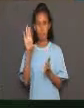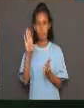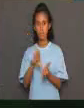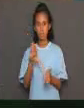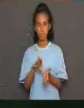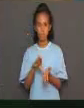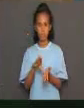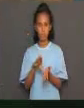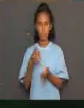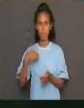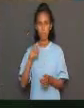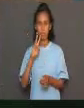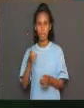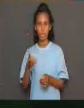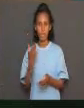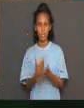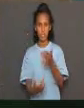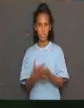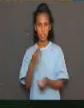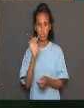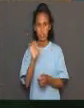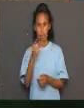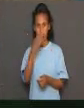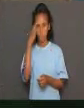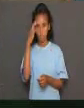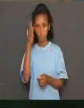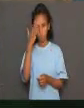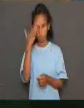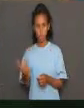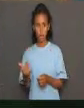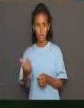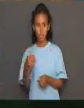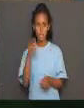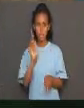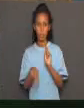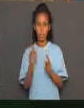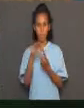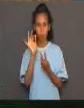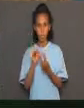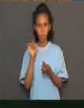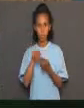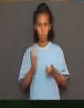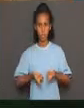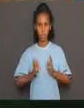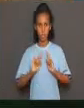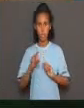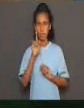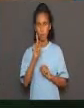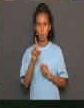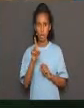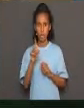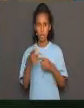regions, and we will discuss some reasons why people would choose to live in one part